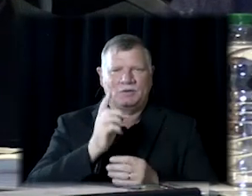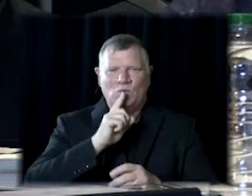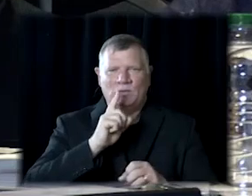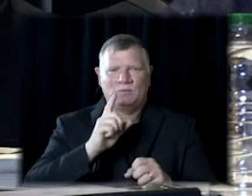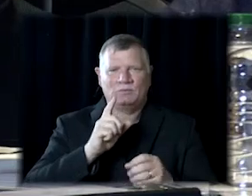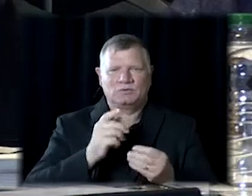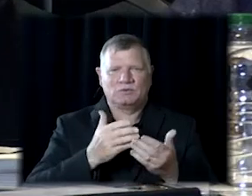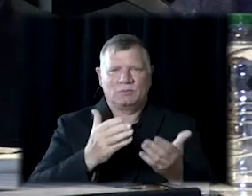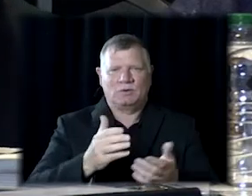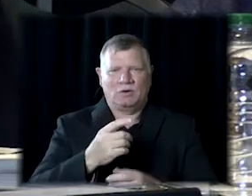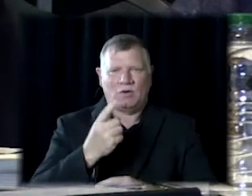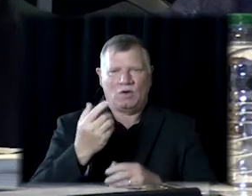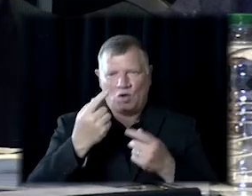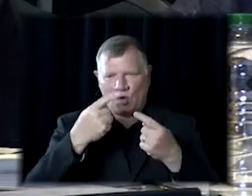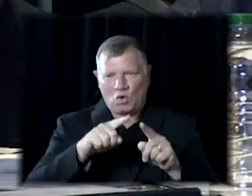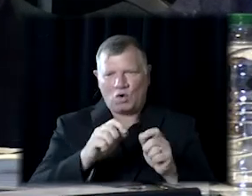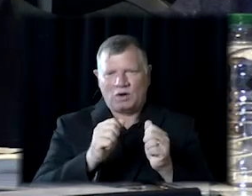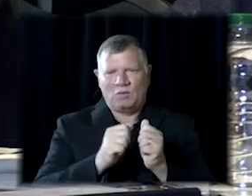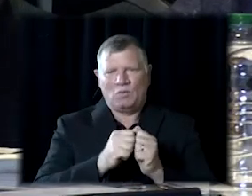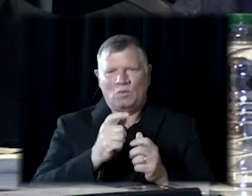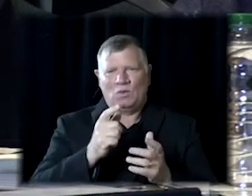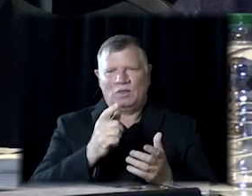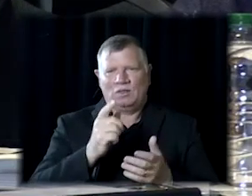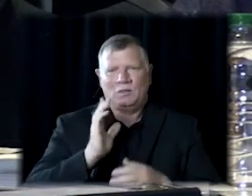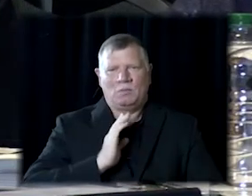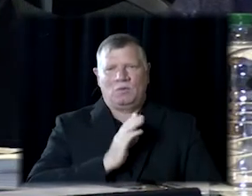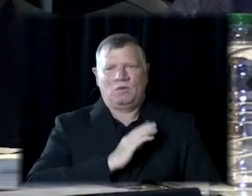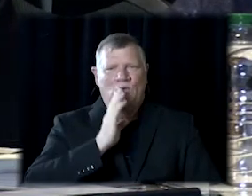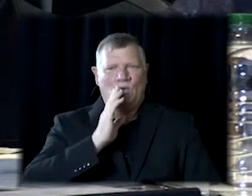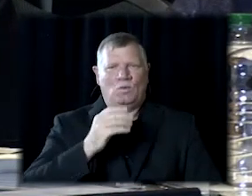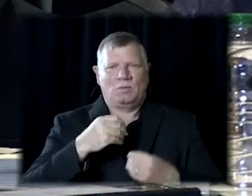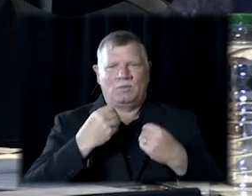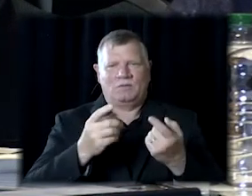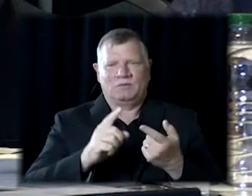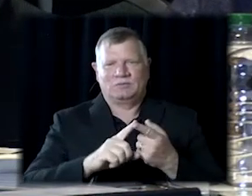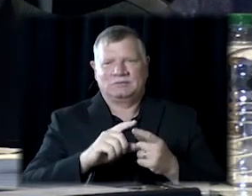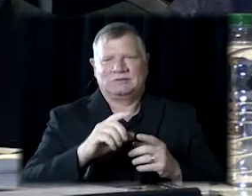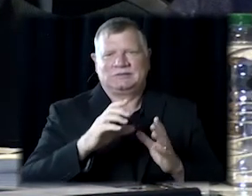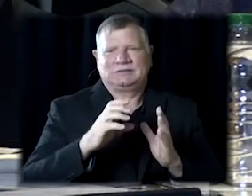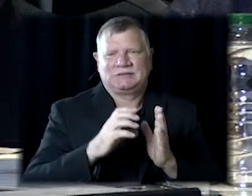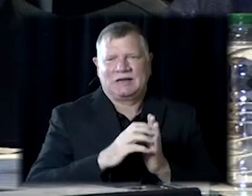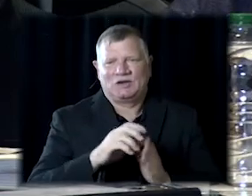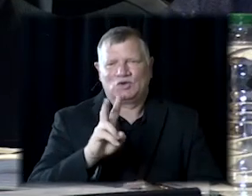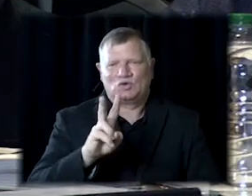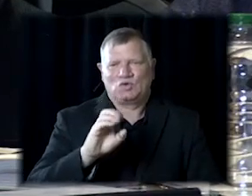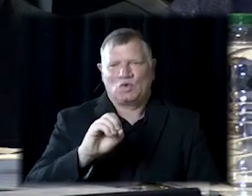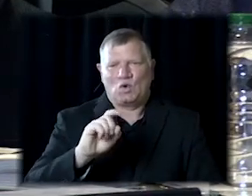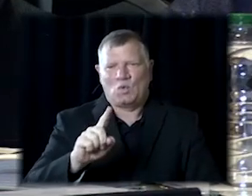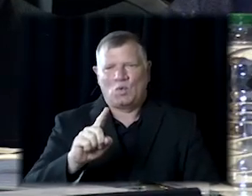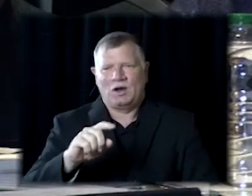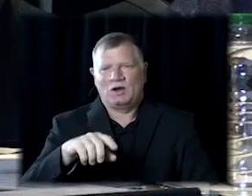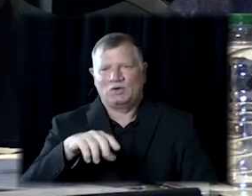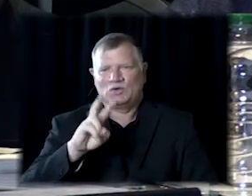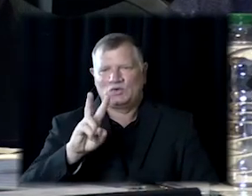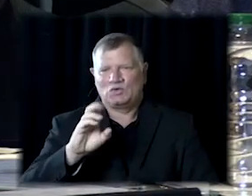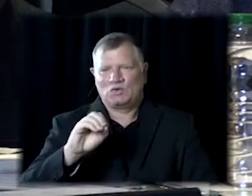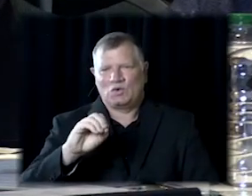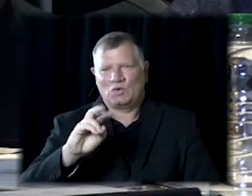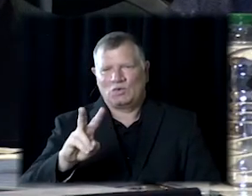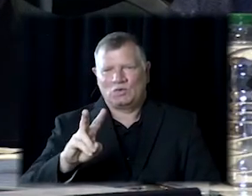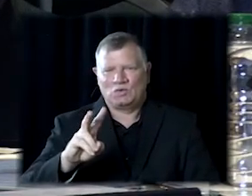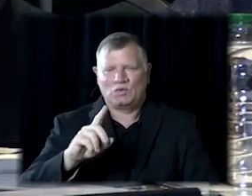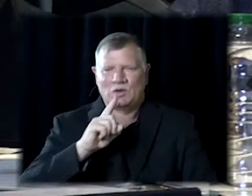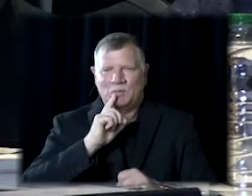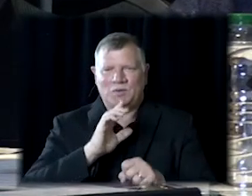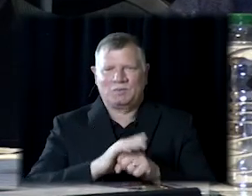submitted, all in accordance with such notice as the board shall deliver to the governor, pursuant to Sections 201 and 202 of PROMESA,